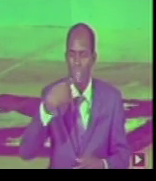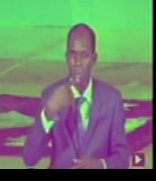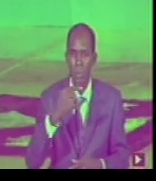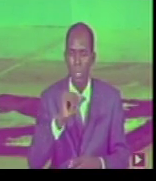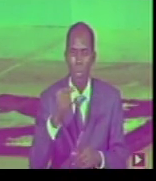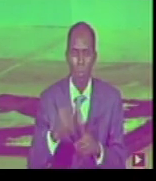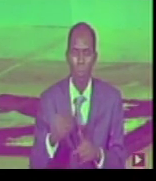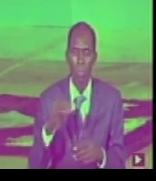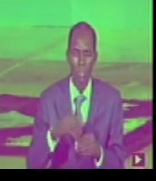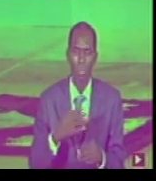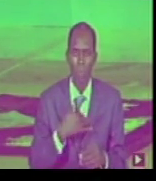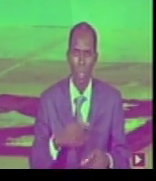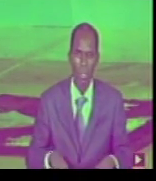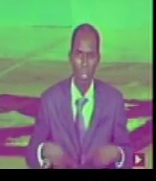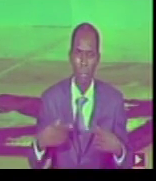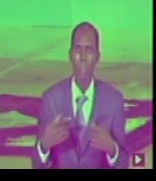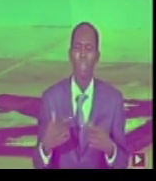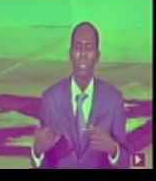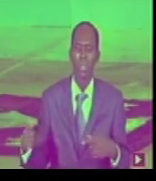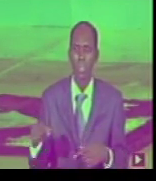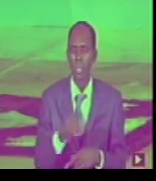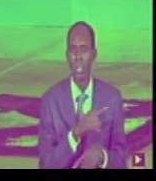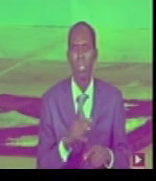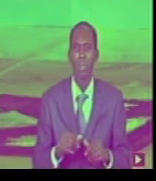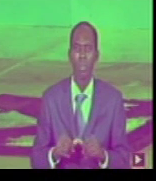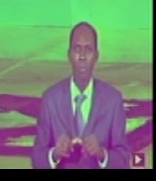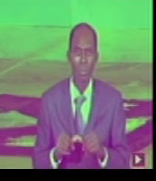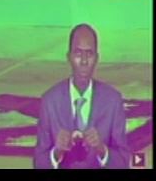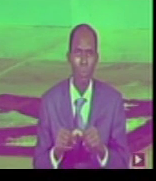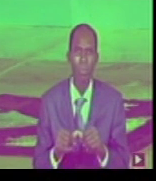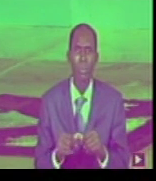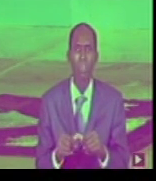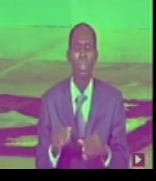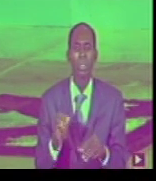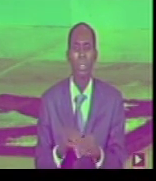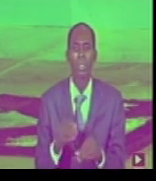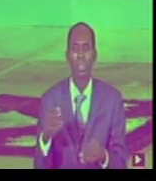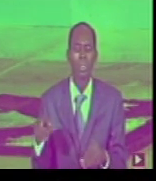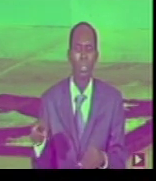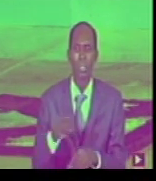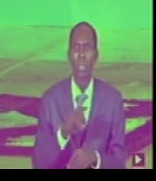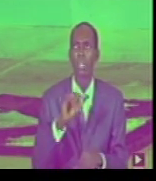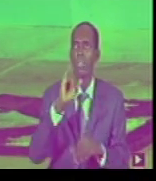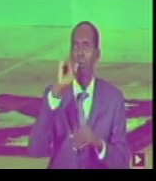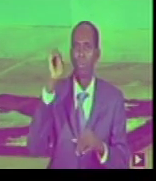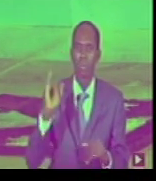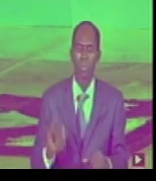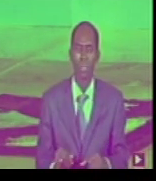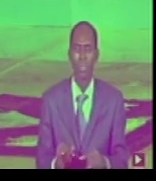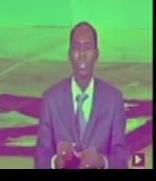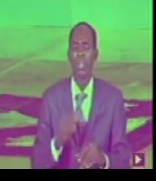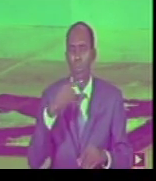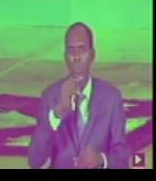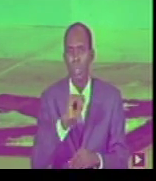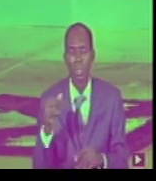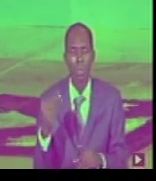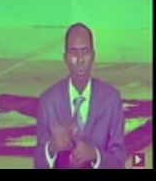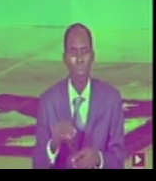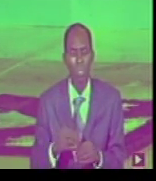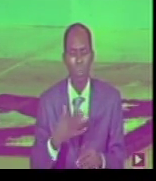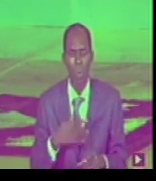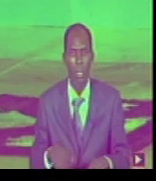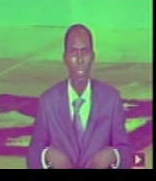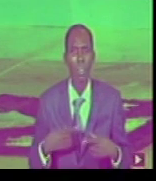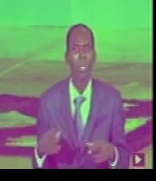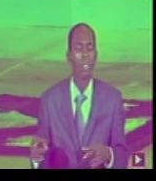my life. They continue in their idolatry, speak a word in my life. They continue in